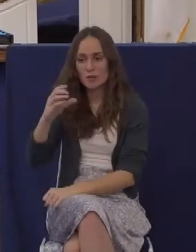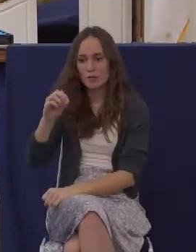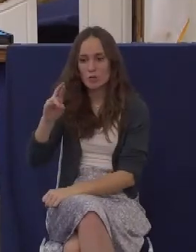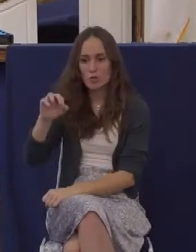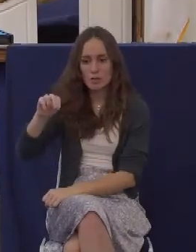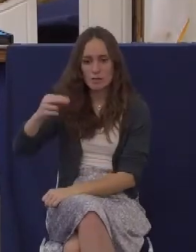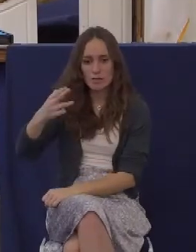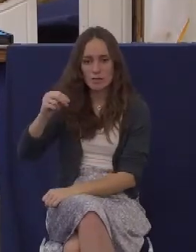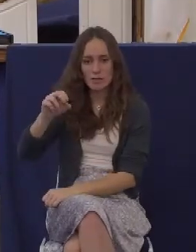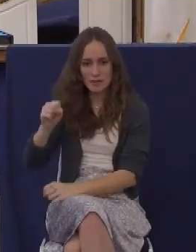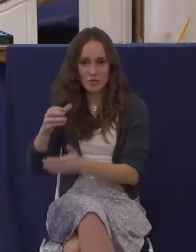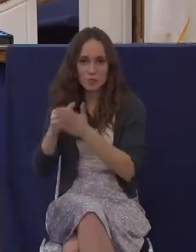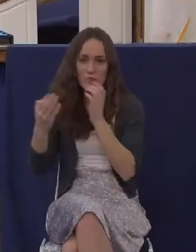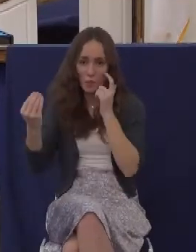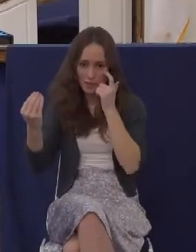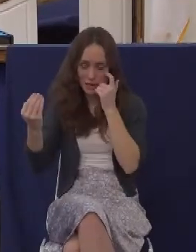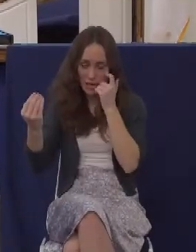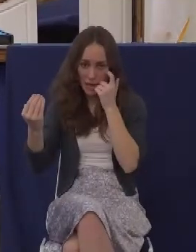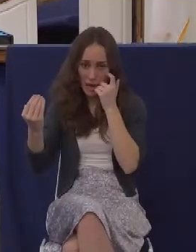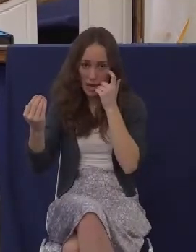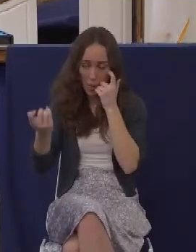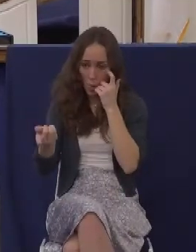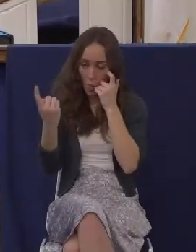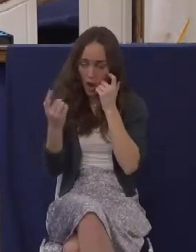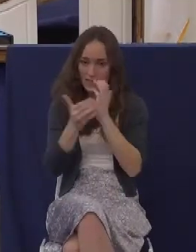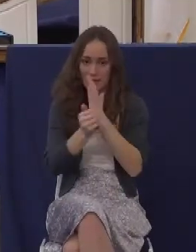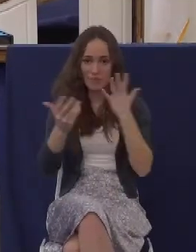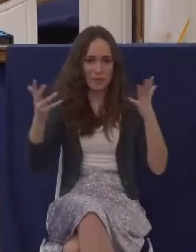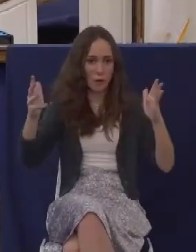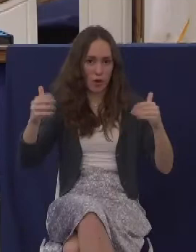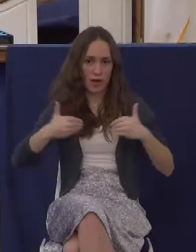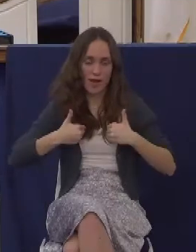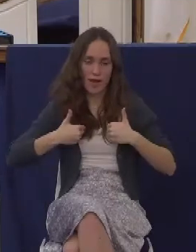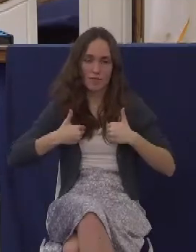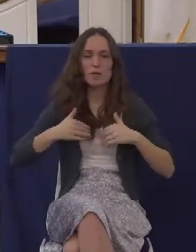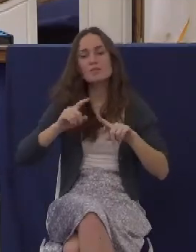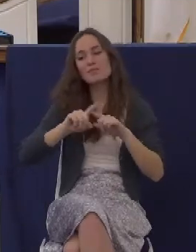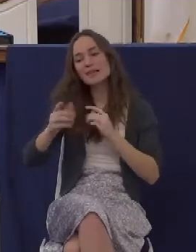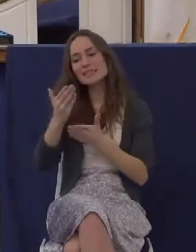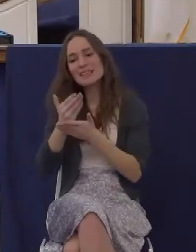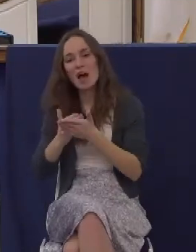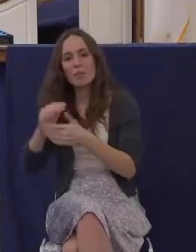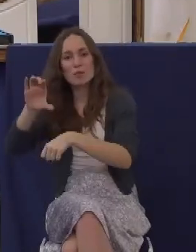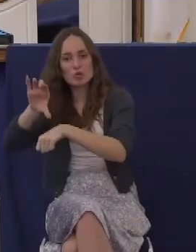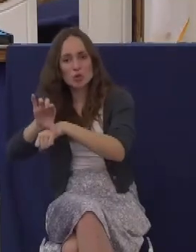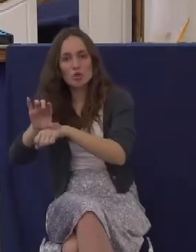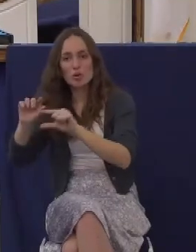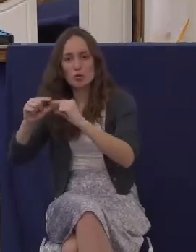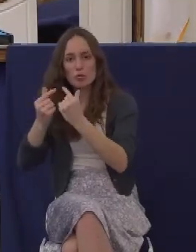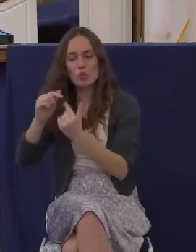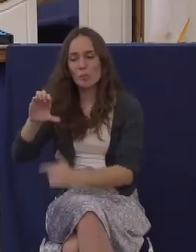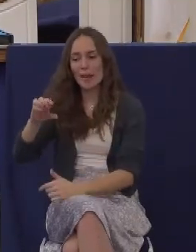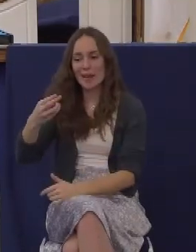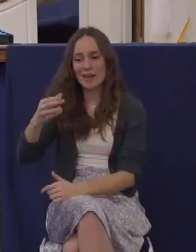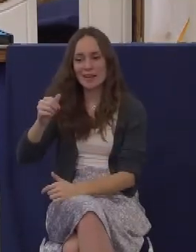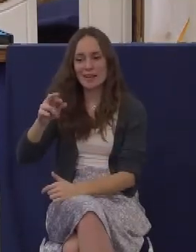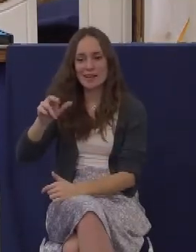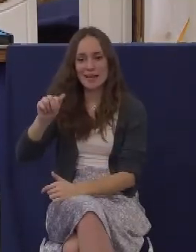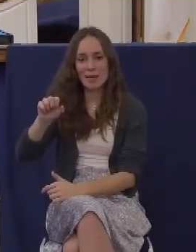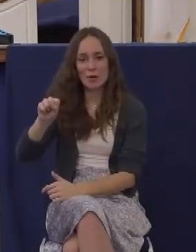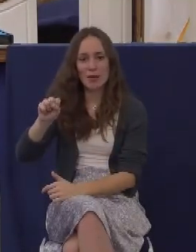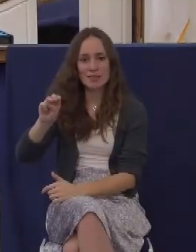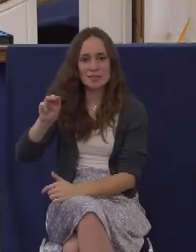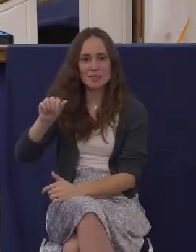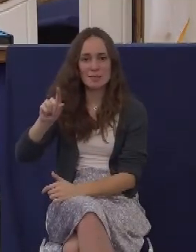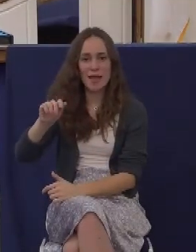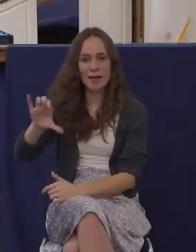tongues. But charismatics get the idea that tongues is a private prayer language based on a misunderstanding and a misinterpretation of 1